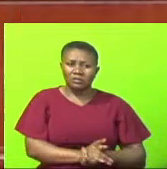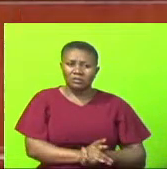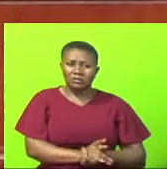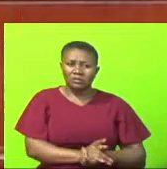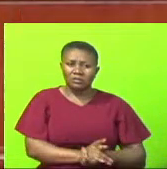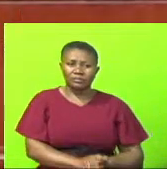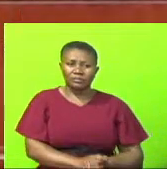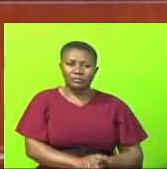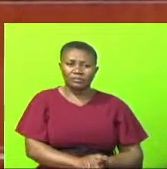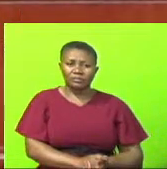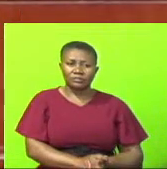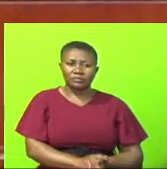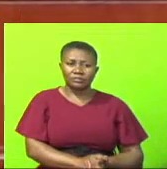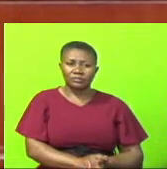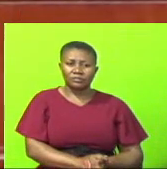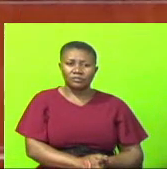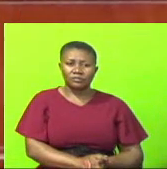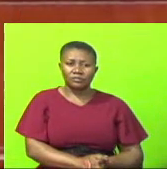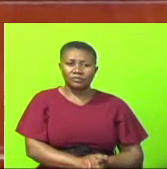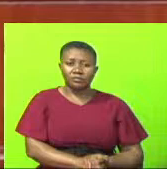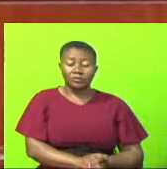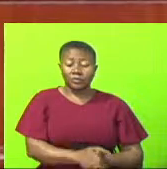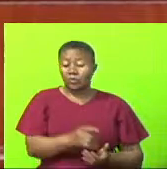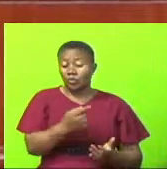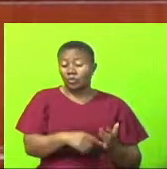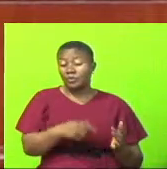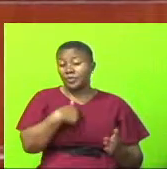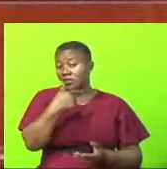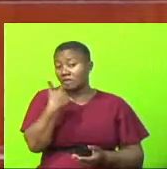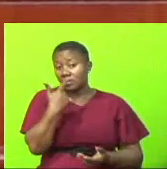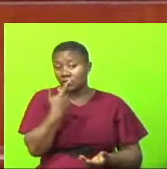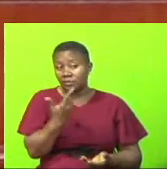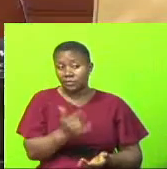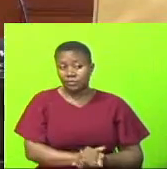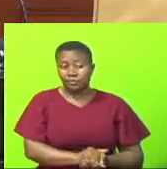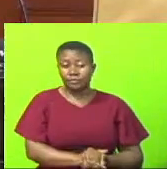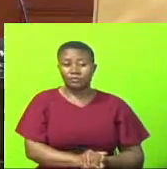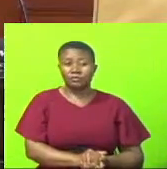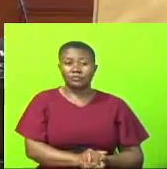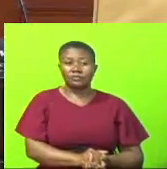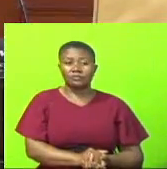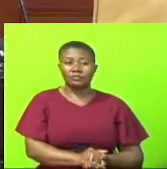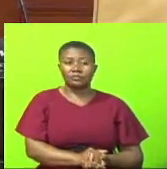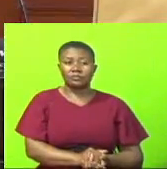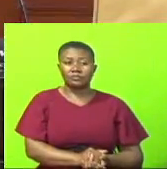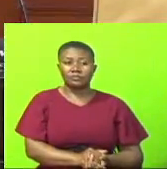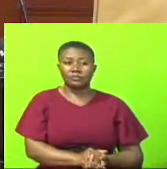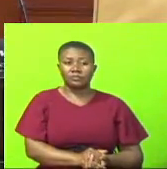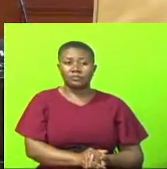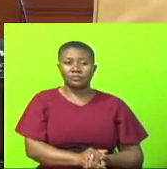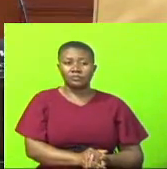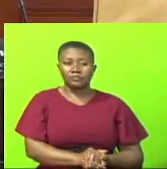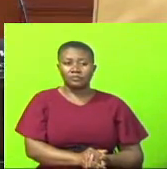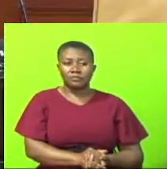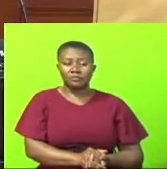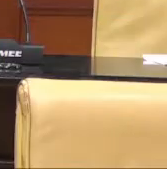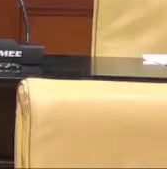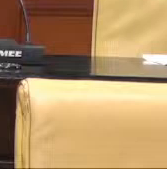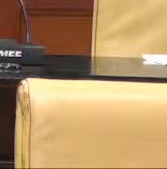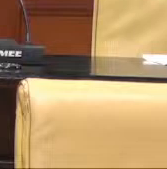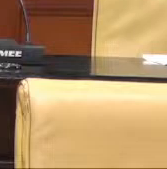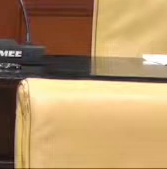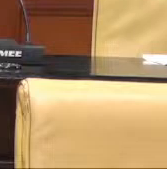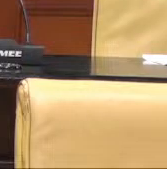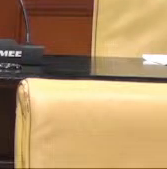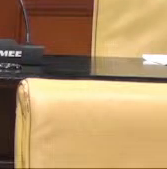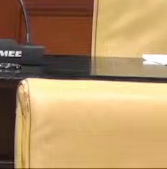Mr. Speaker, what I am saying is that I referred to my suit